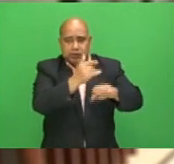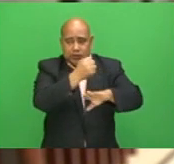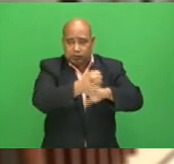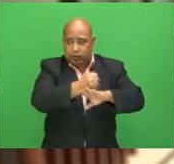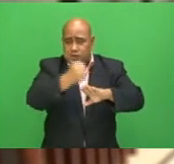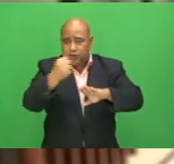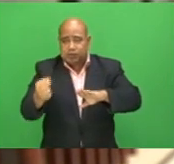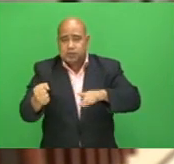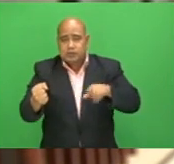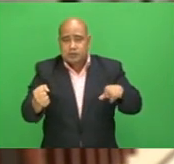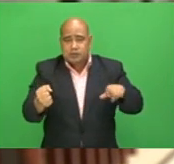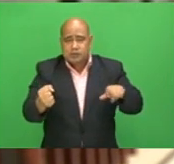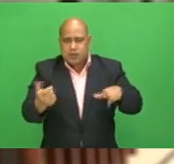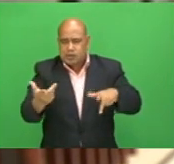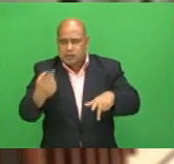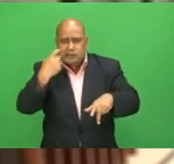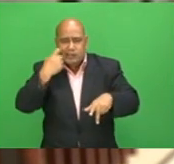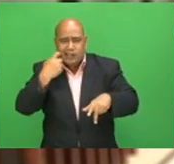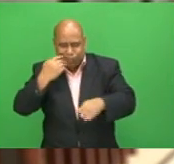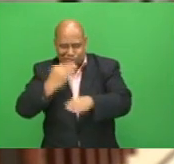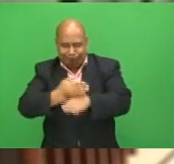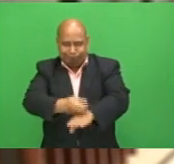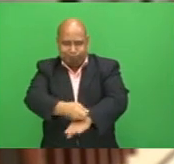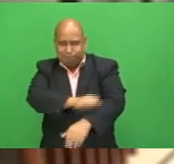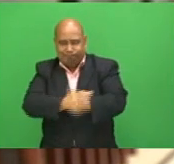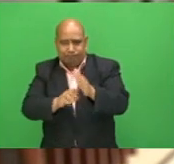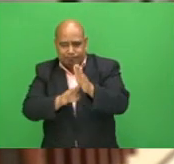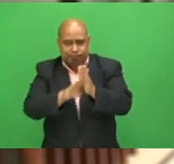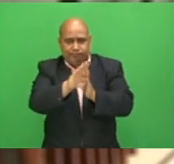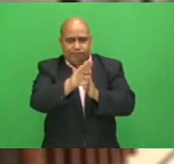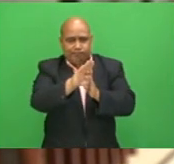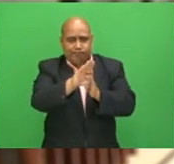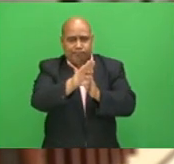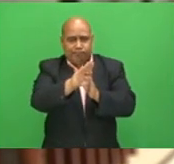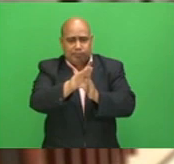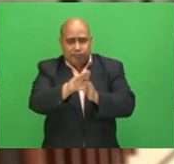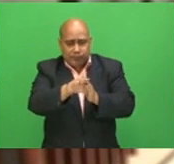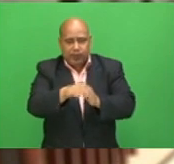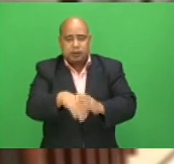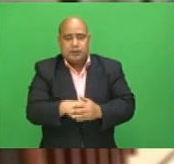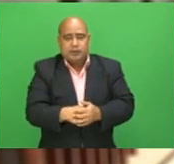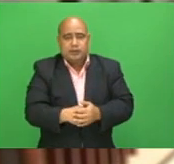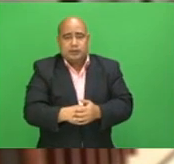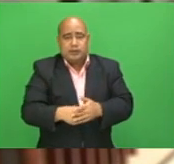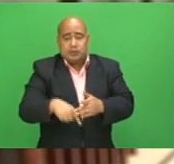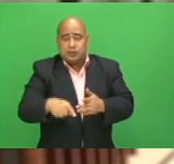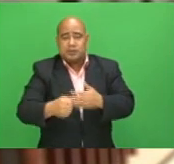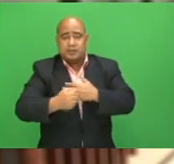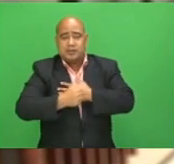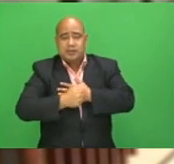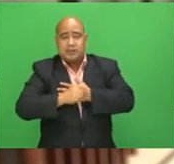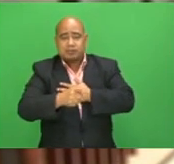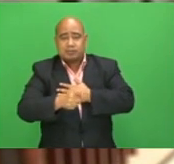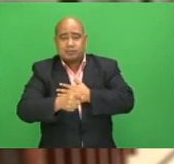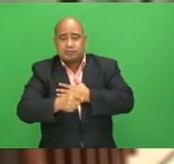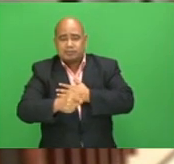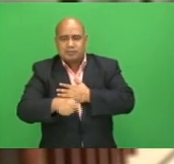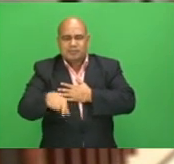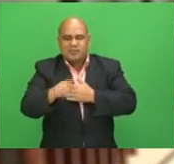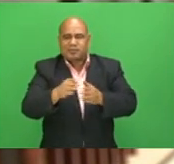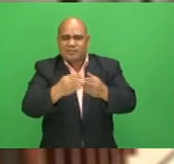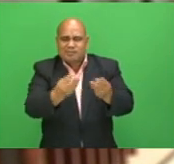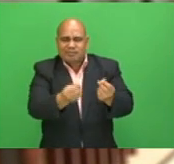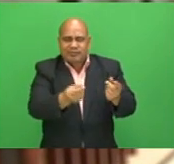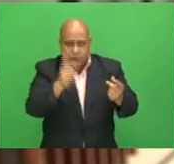the recovery. Meanwhile, safe haven currencies were on the back foot today as hopes of an economic turnaround